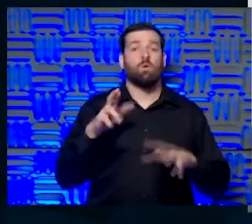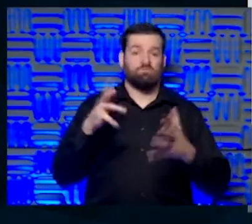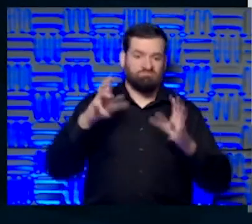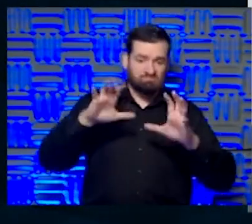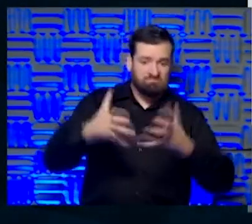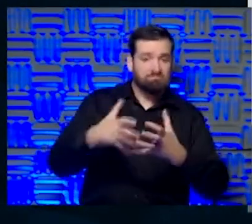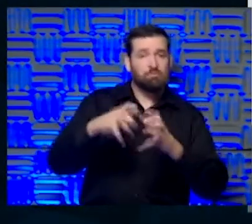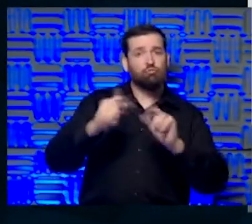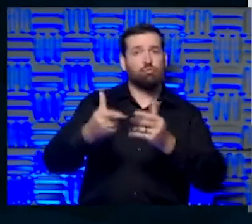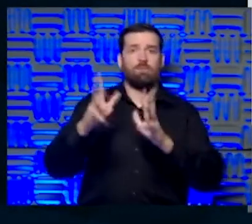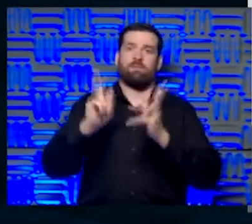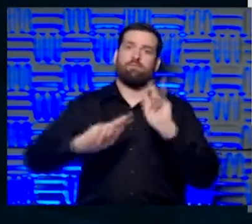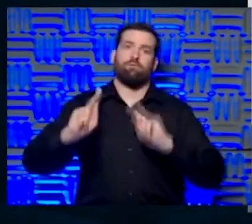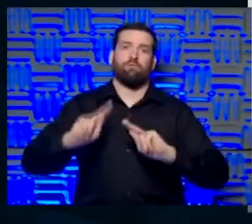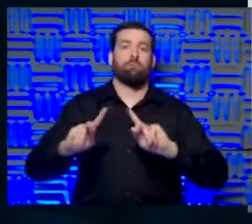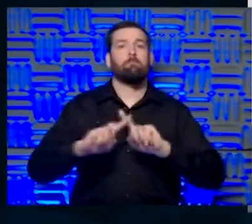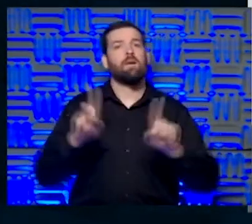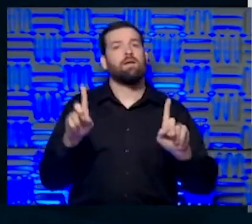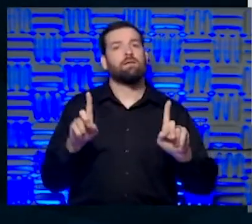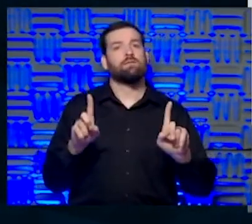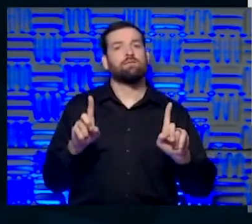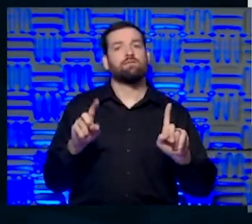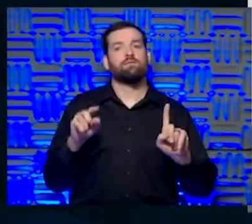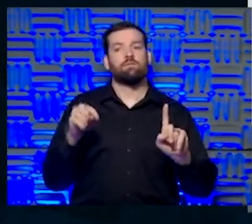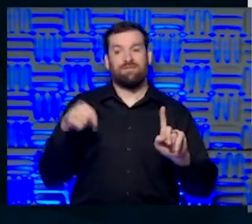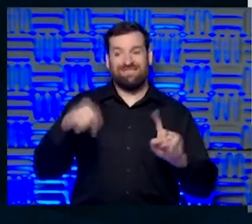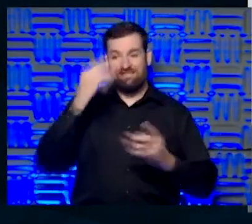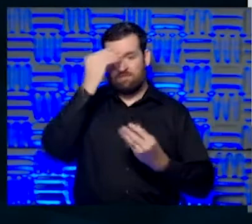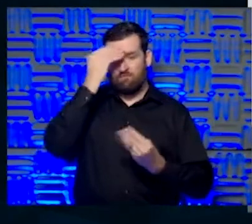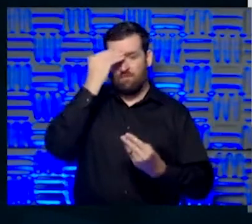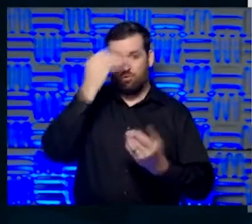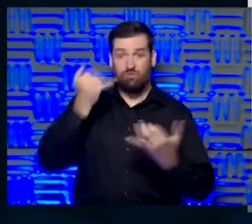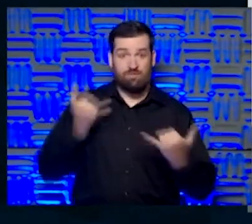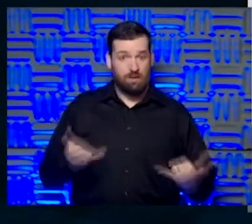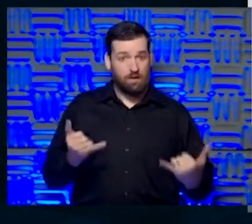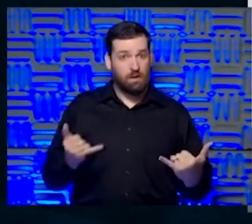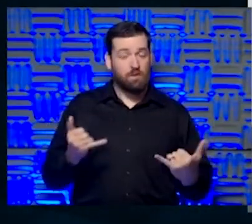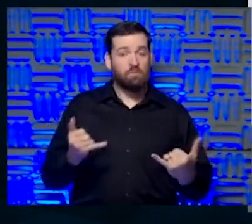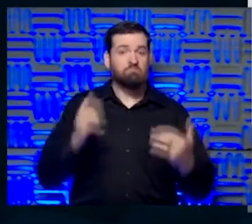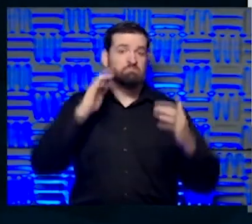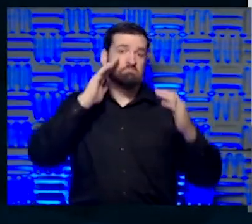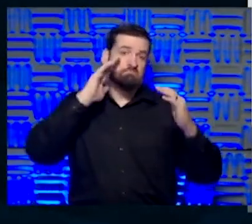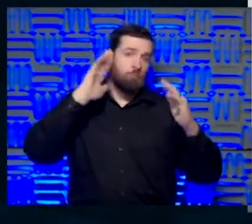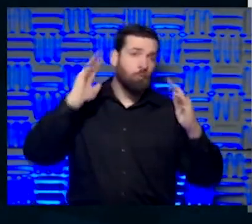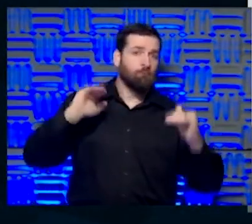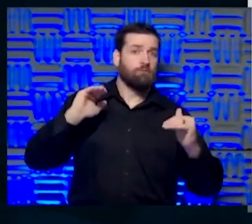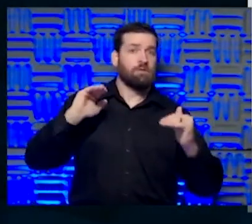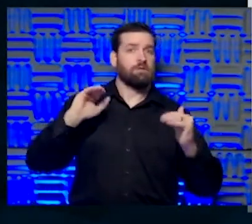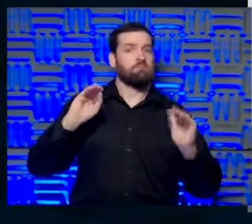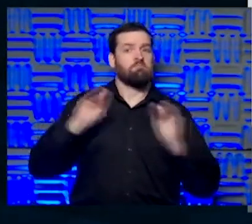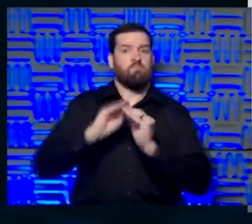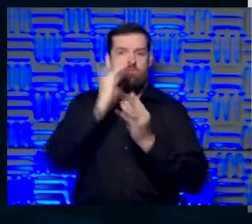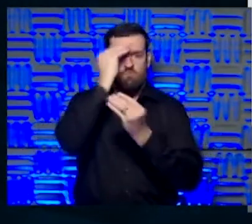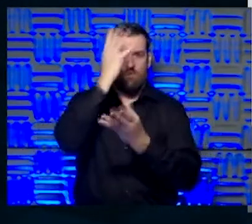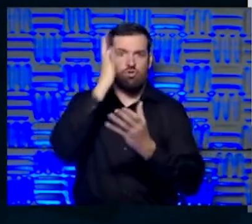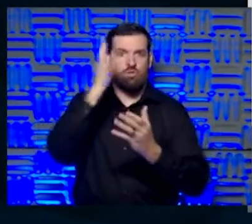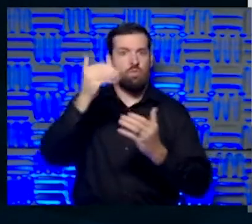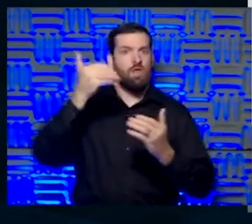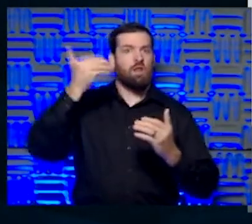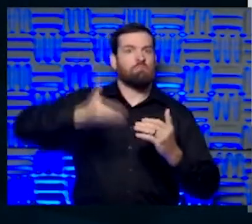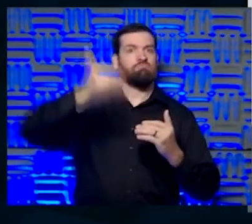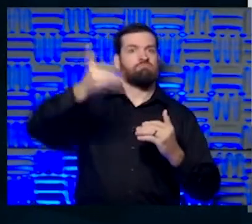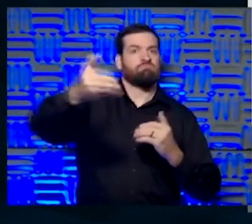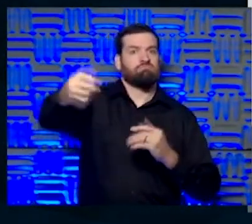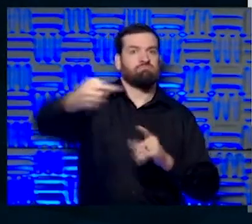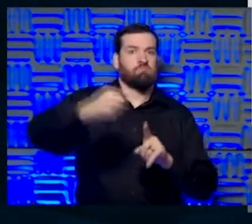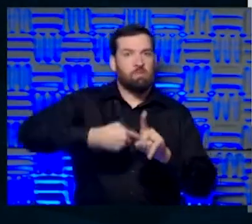people. But I think this data that's coming out now, and that hopefully more data will be coming out over the next month